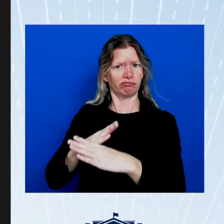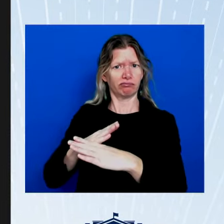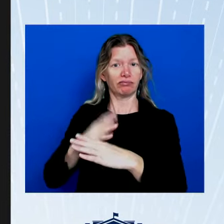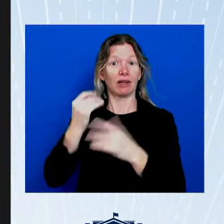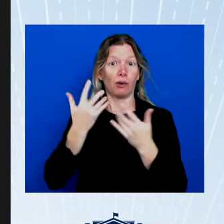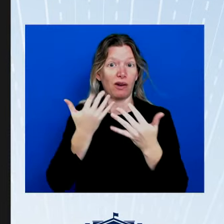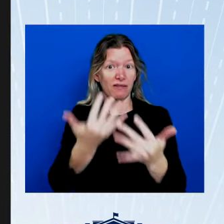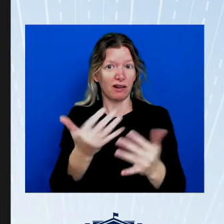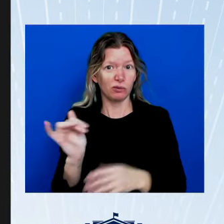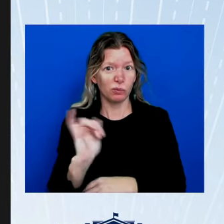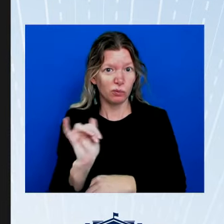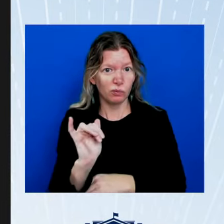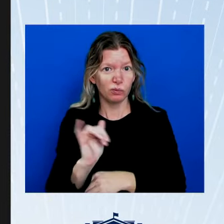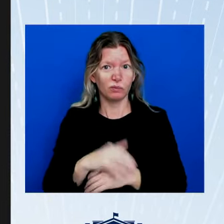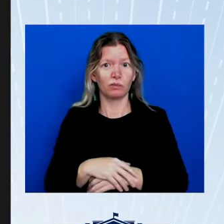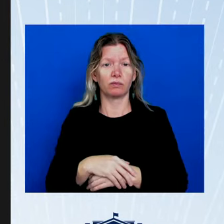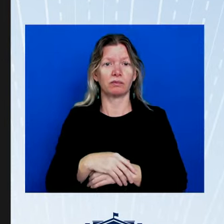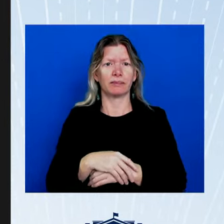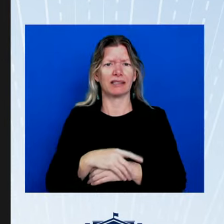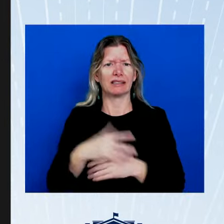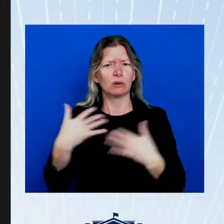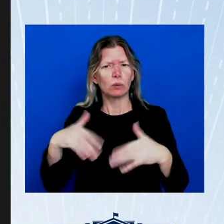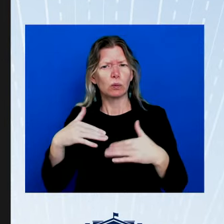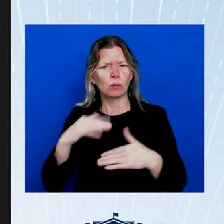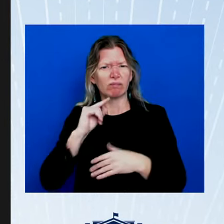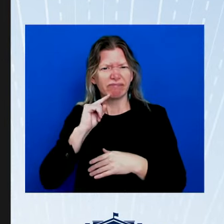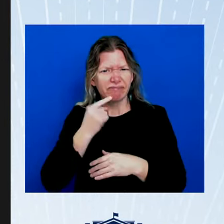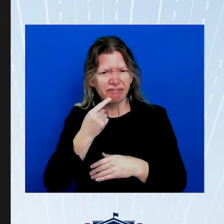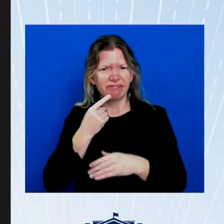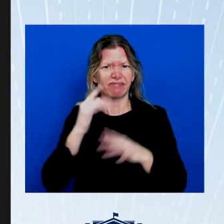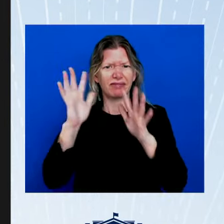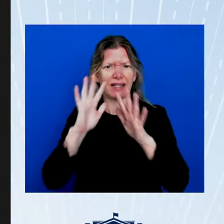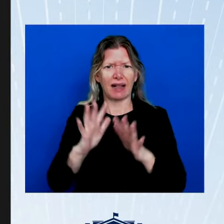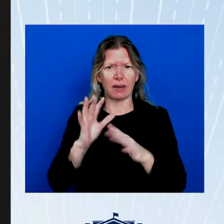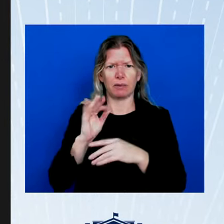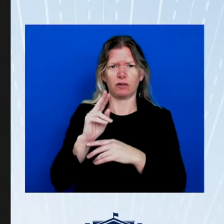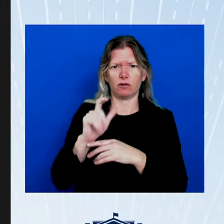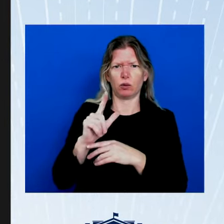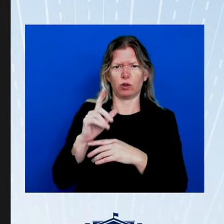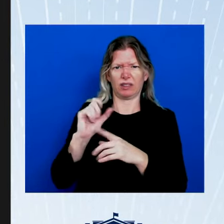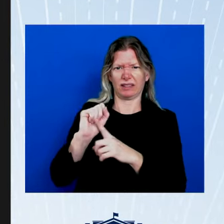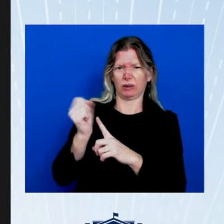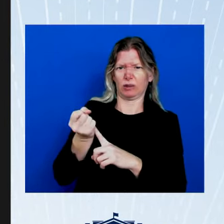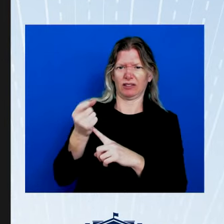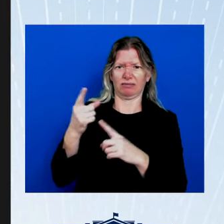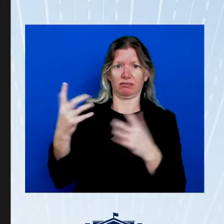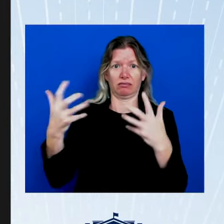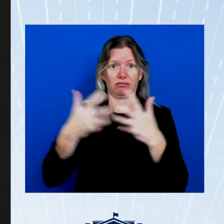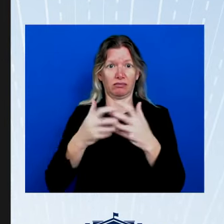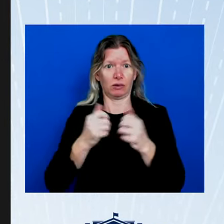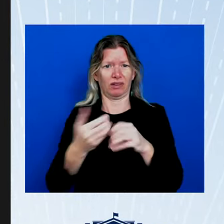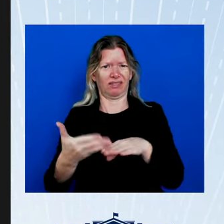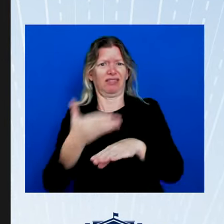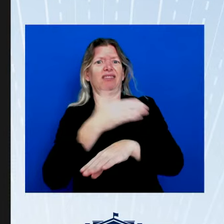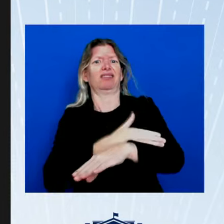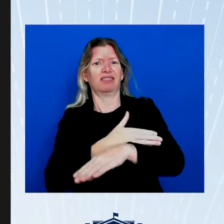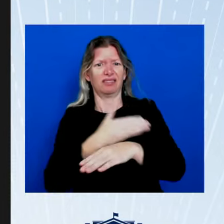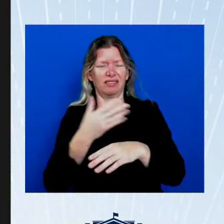risk threaten these essential ecosystems and the communities and wildlife that depend on them. With